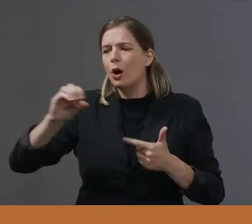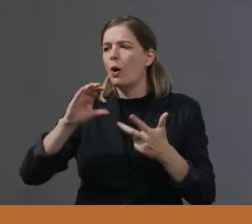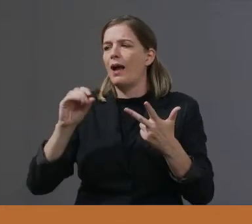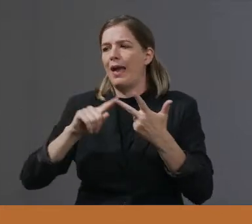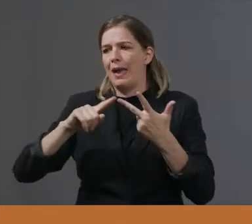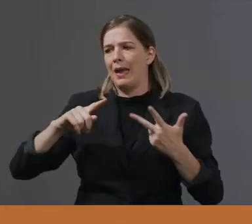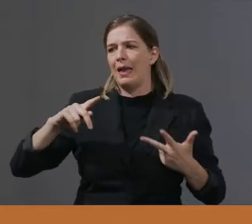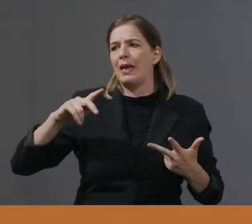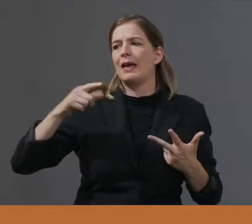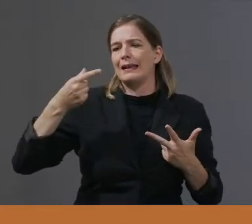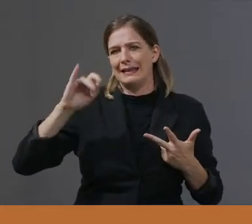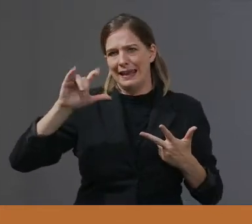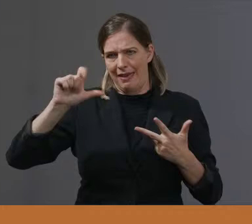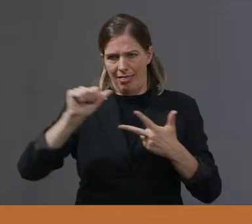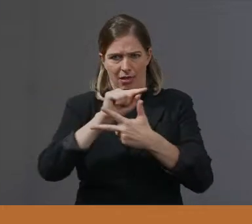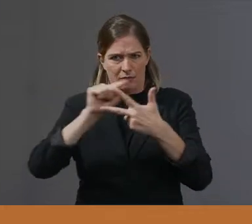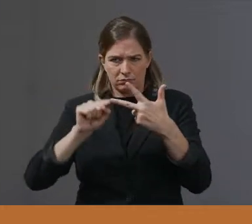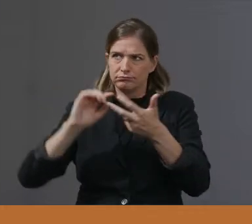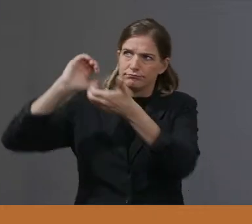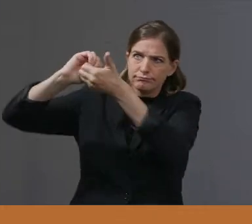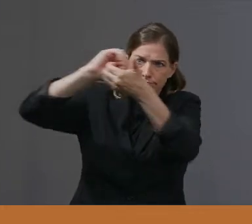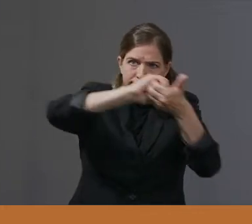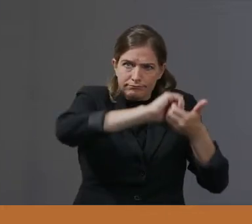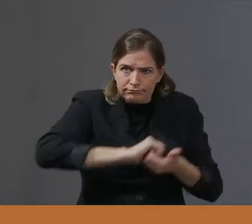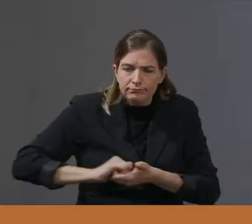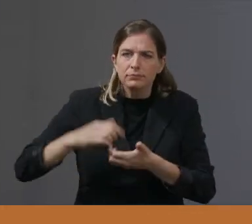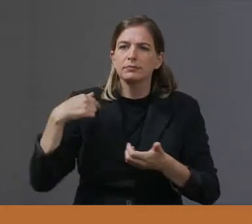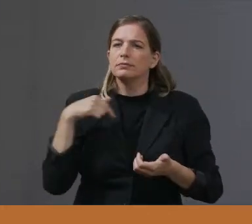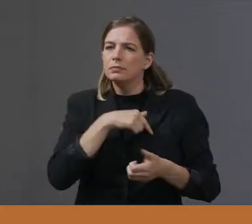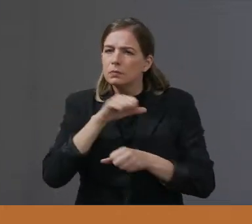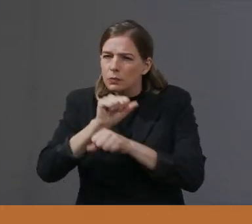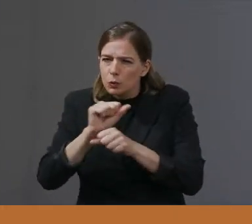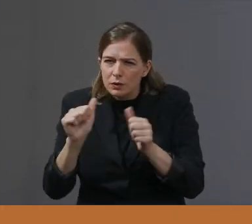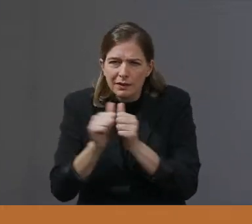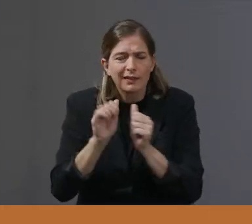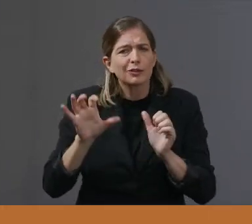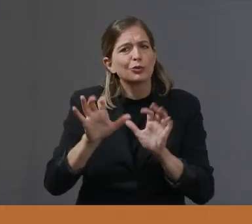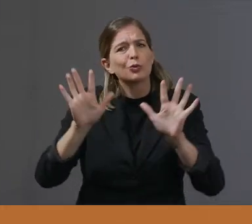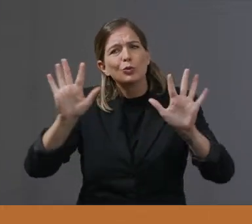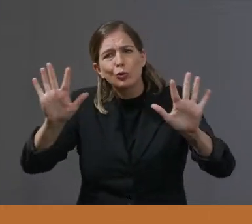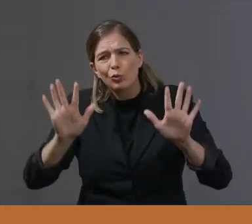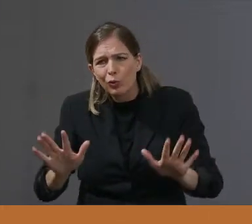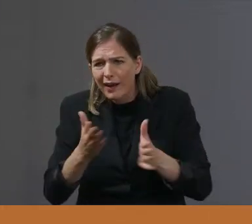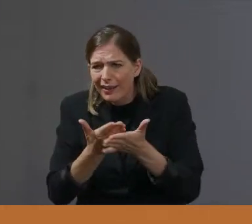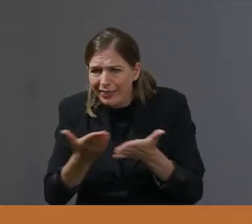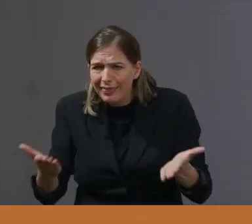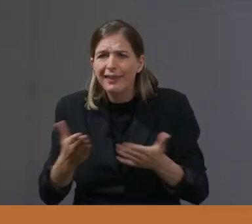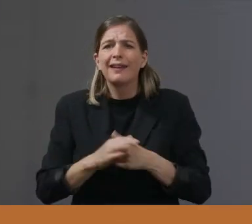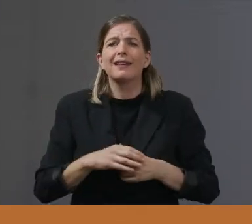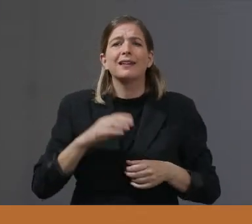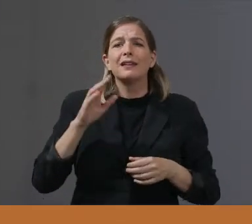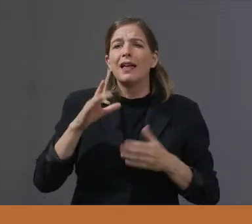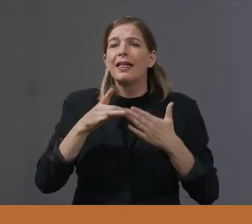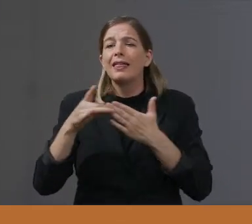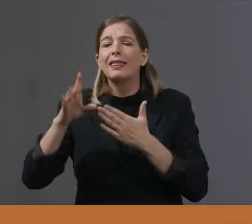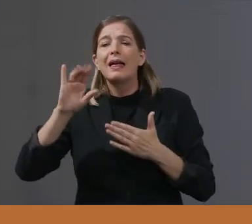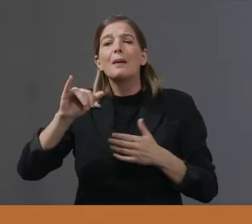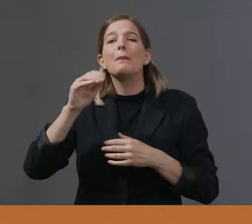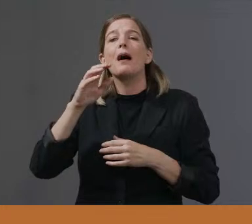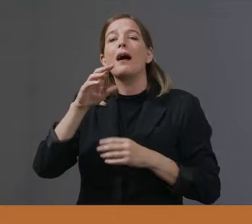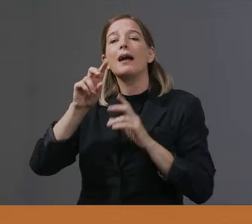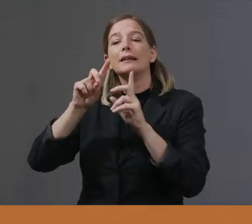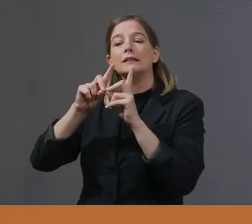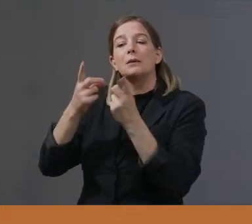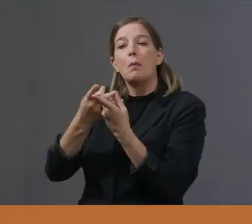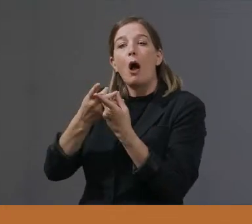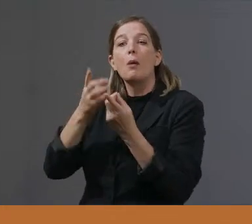those counties doing great things with Type 1 incident team led either by DFFM, the Arizona Department of Forestry and Fire